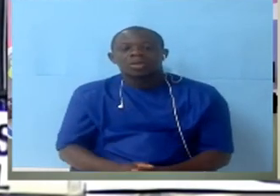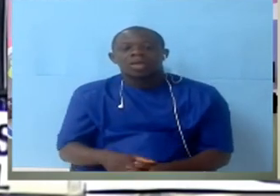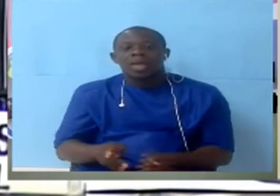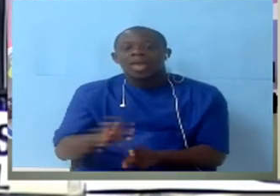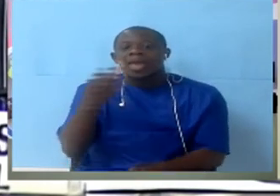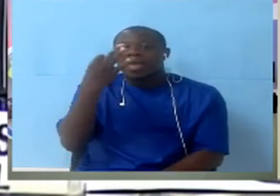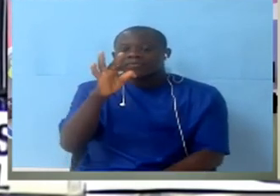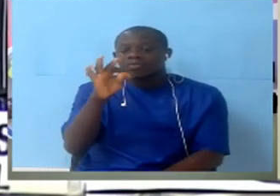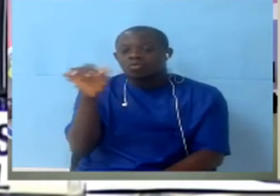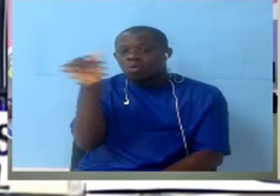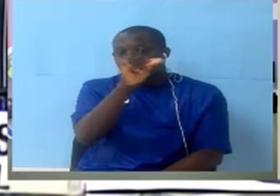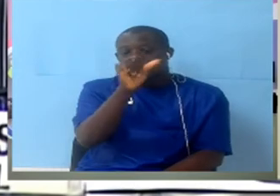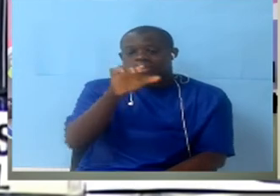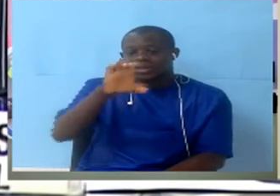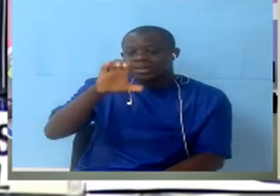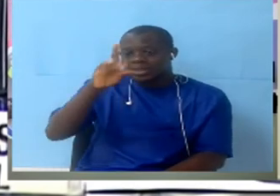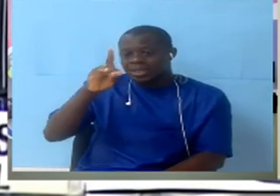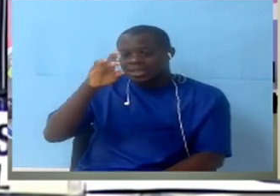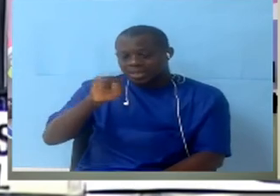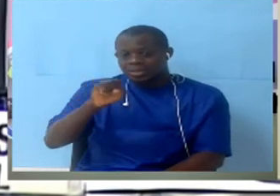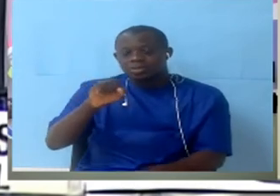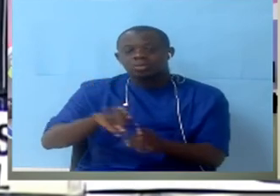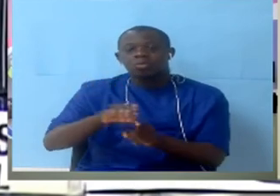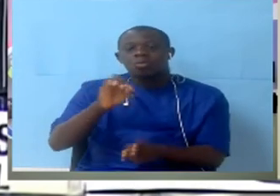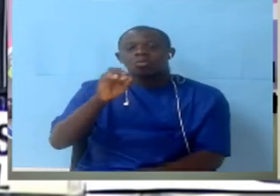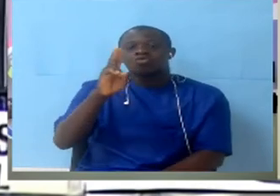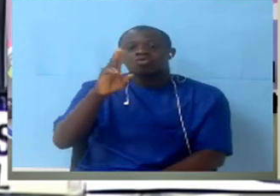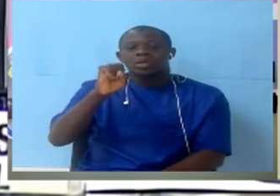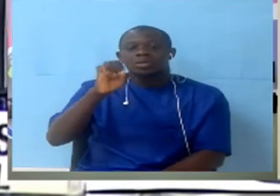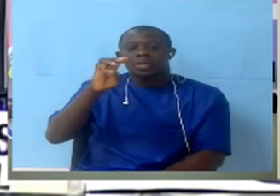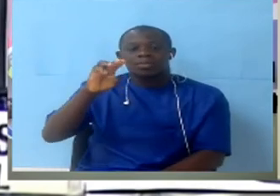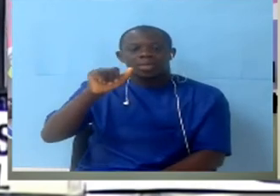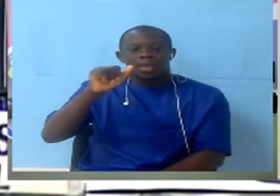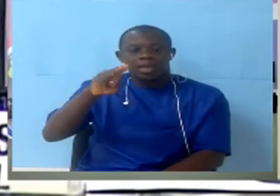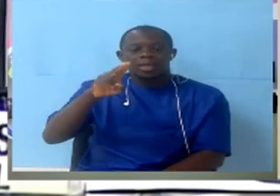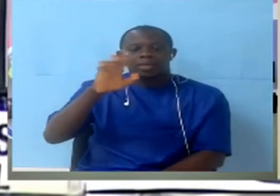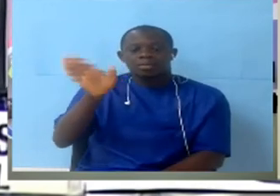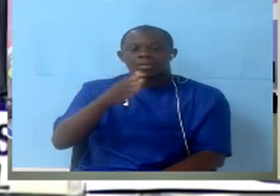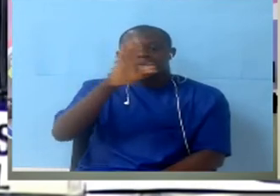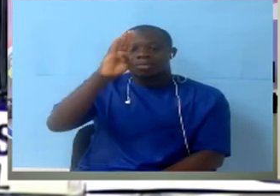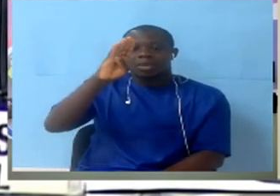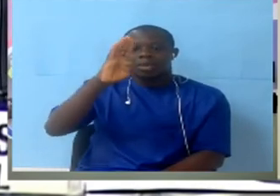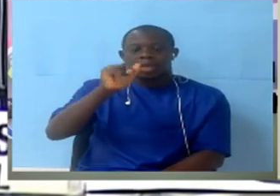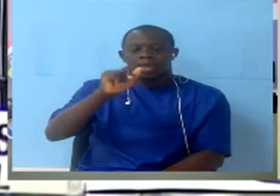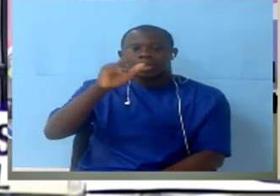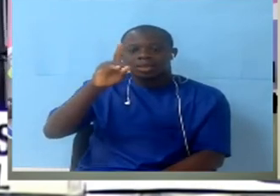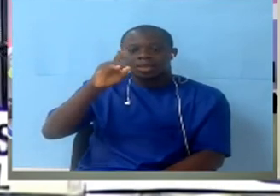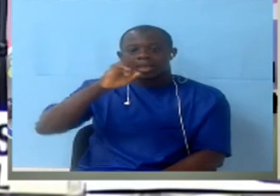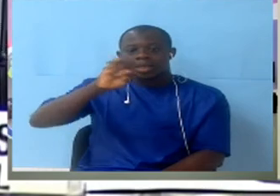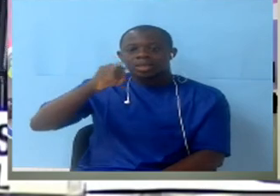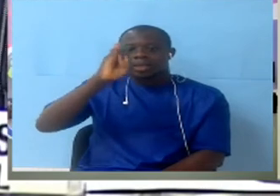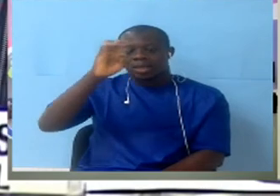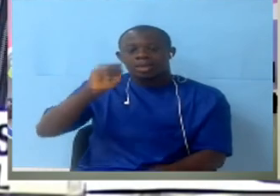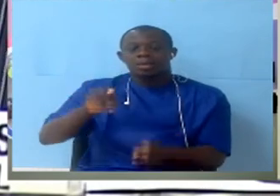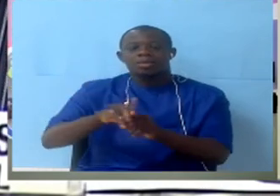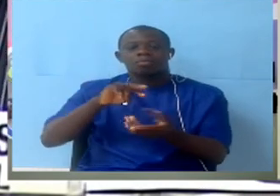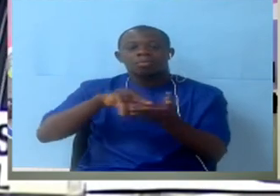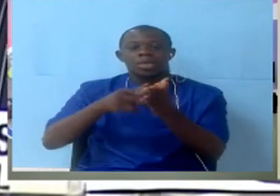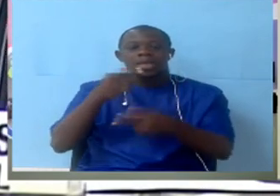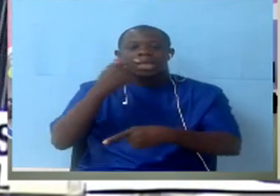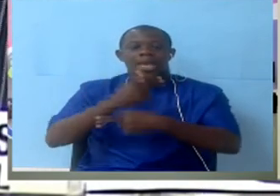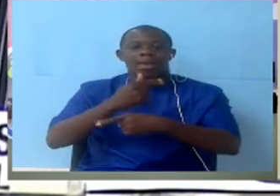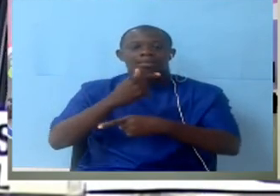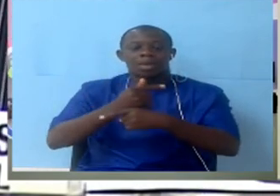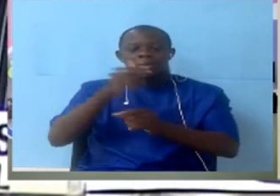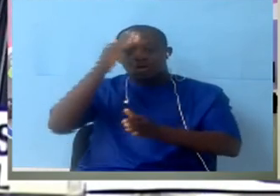the ex-CDS Usman Baji made an announcement on state TV GRTS that Gambian soldier in trouble for